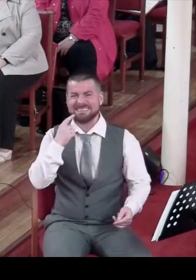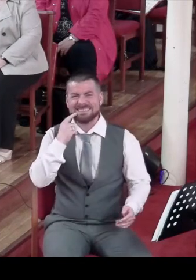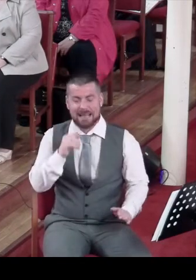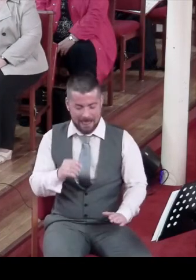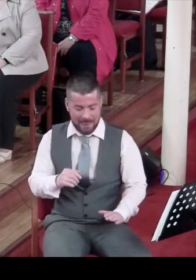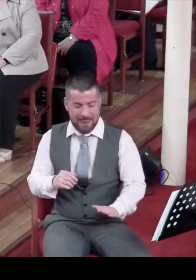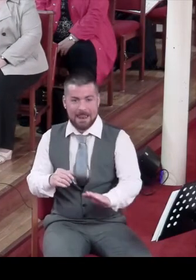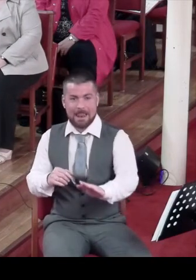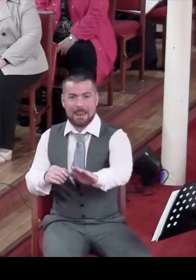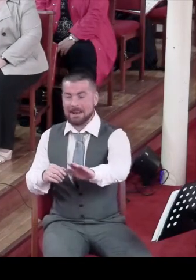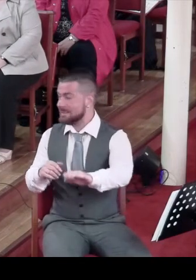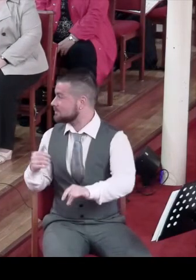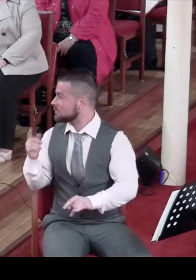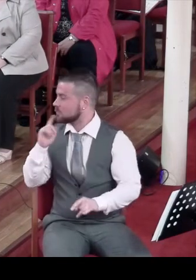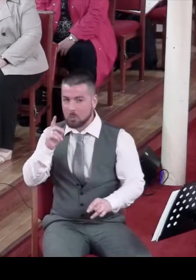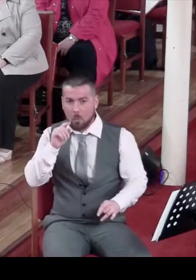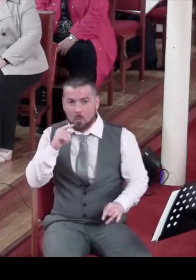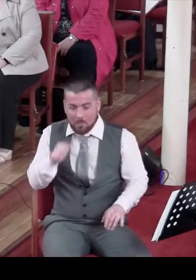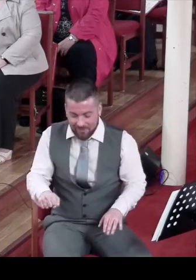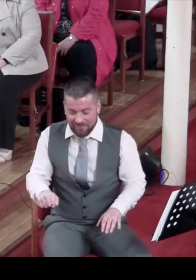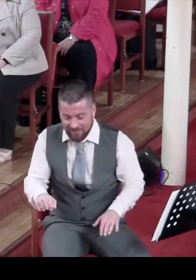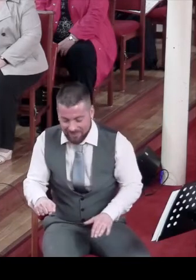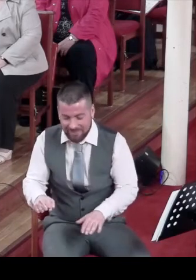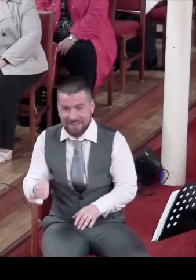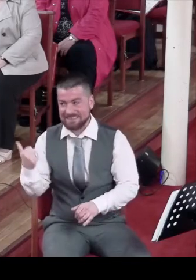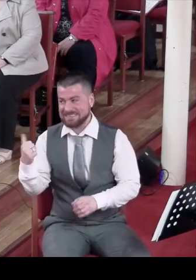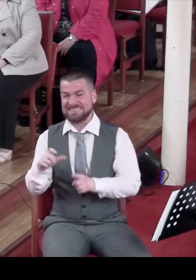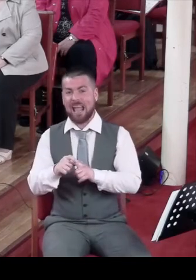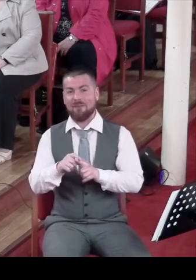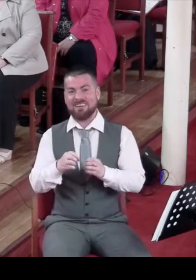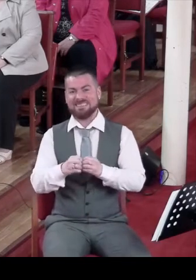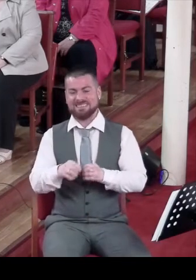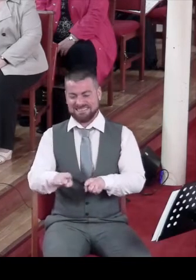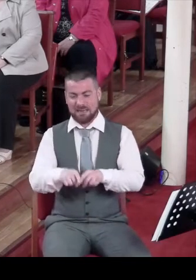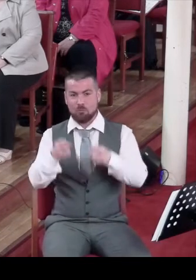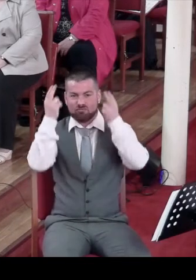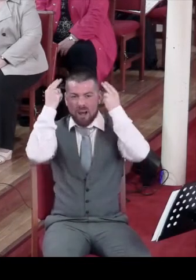She's off like a hair out of trap now. Look at that. Hey? Up you come, Jeanette.